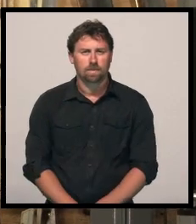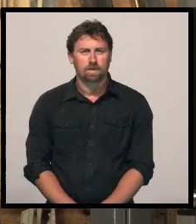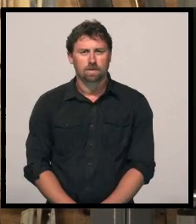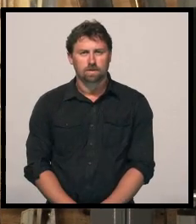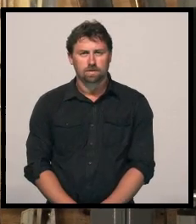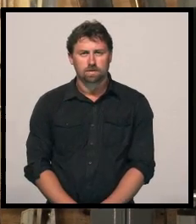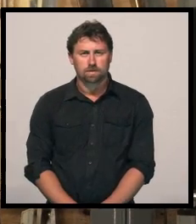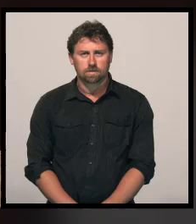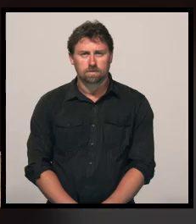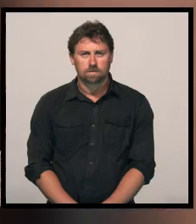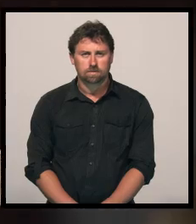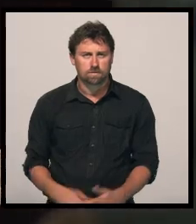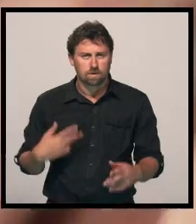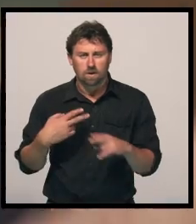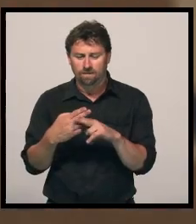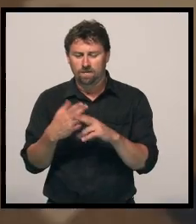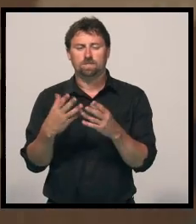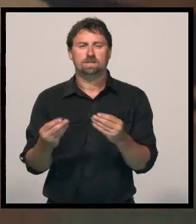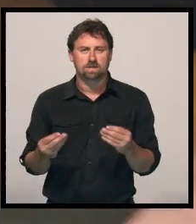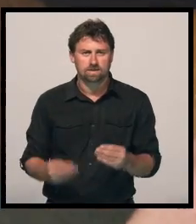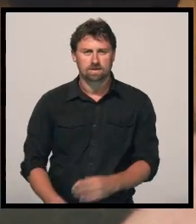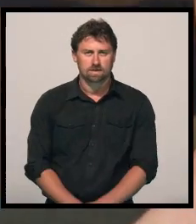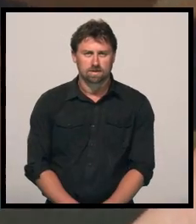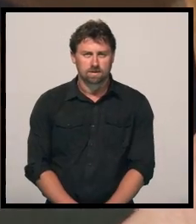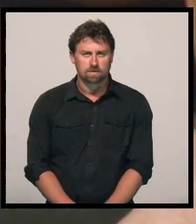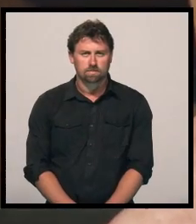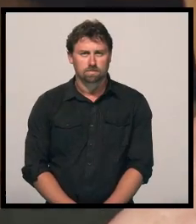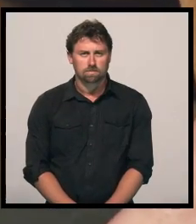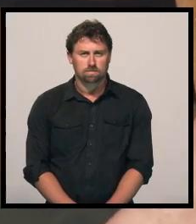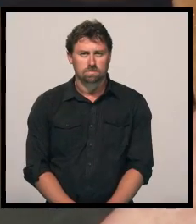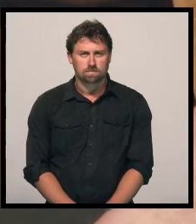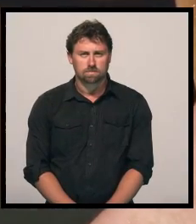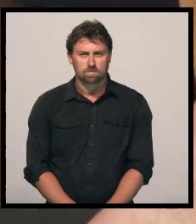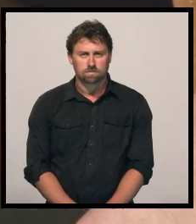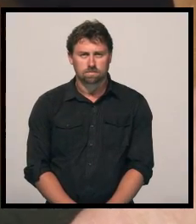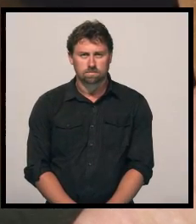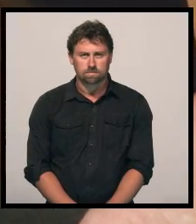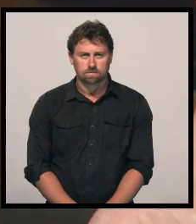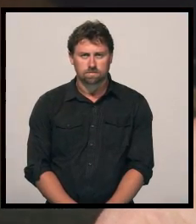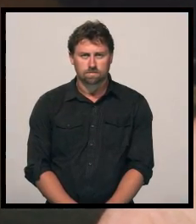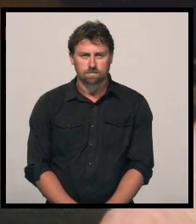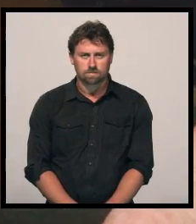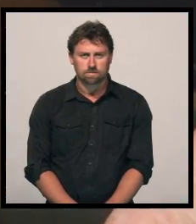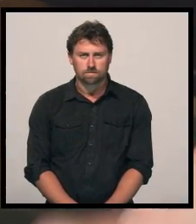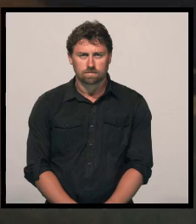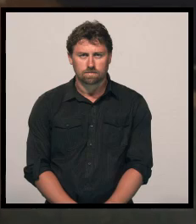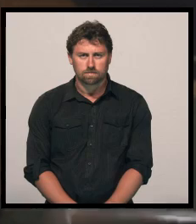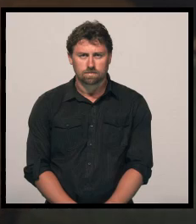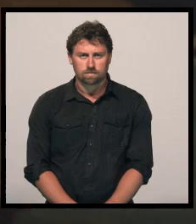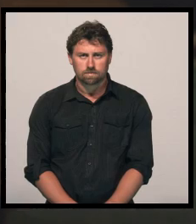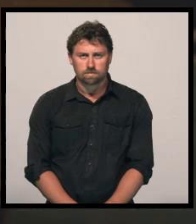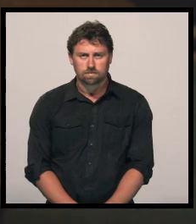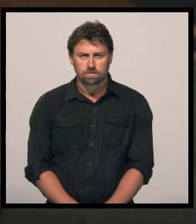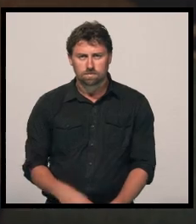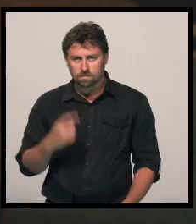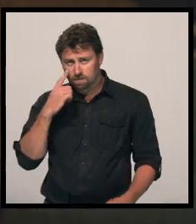gone? Yeah, that one will do. You move the miter